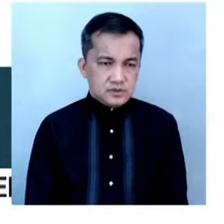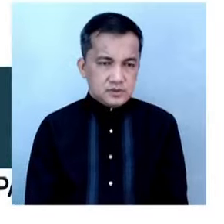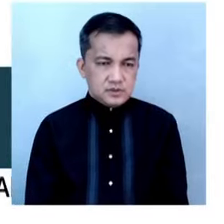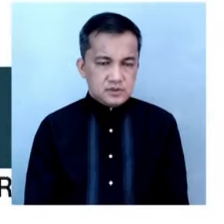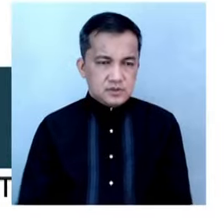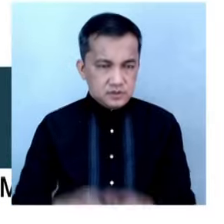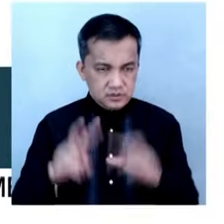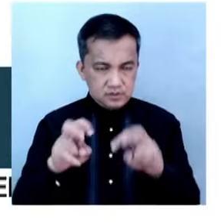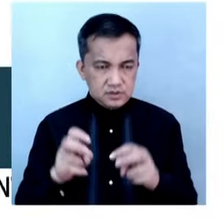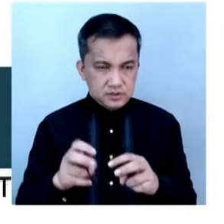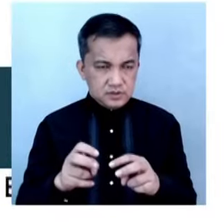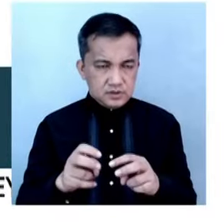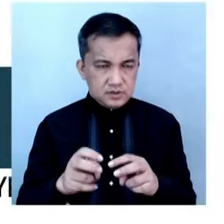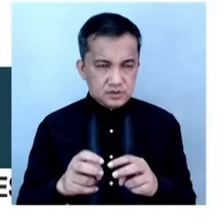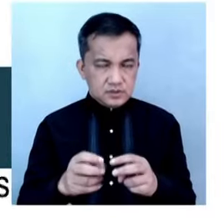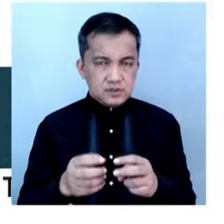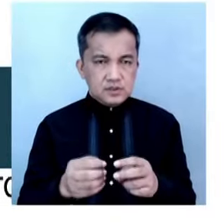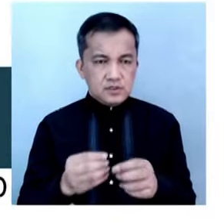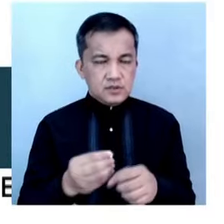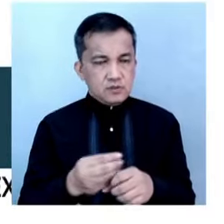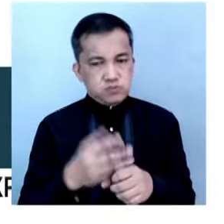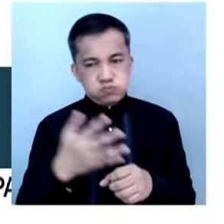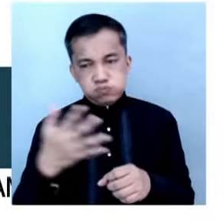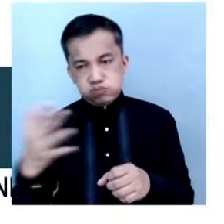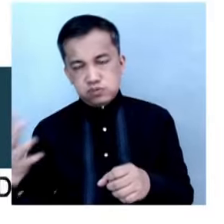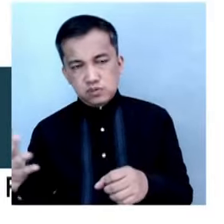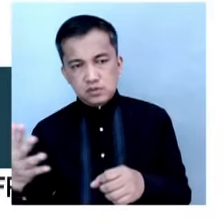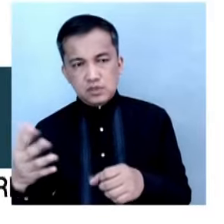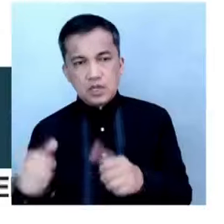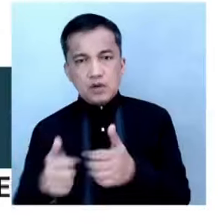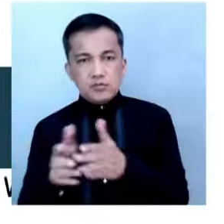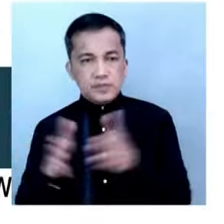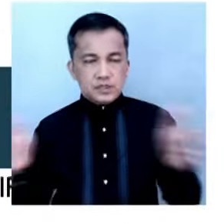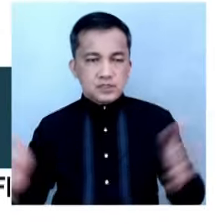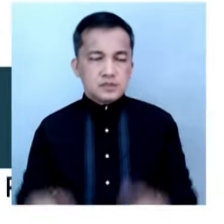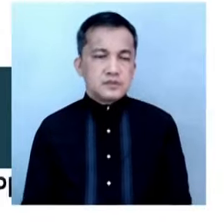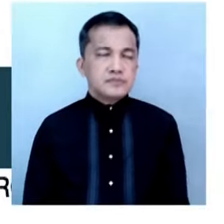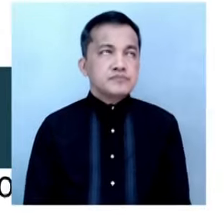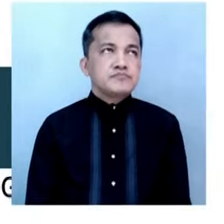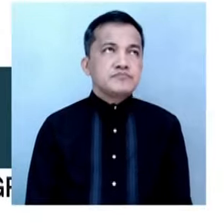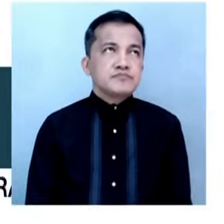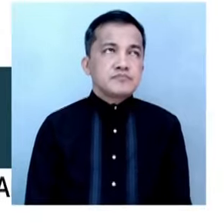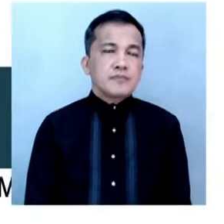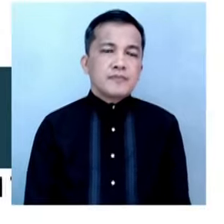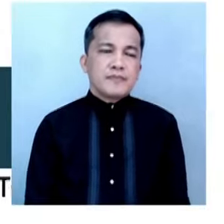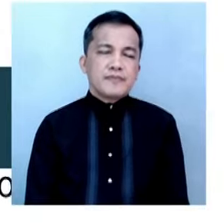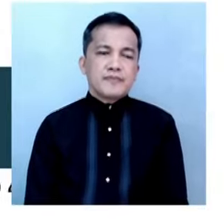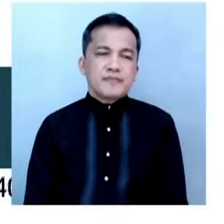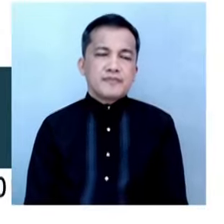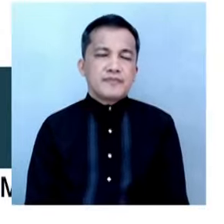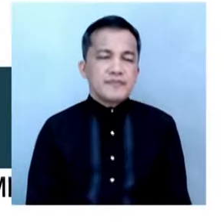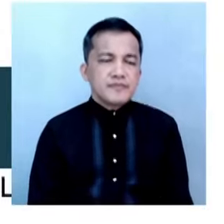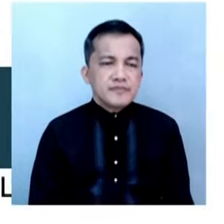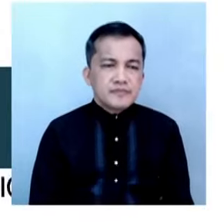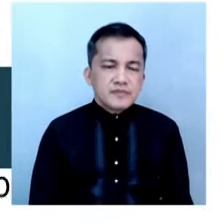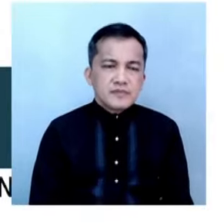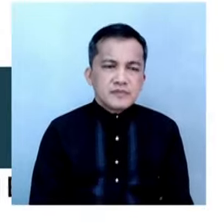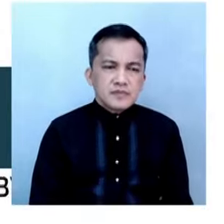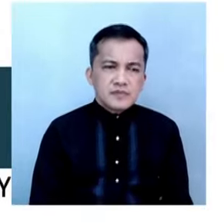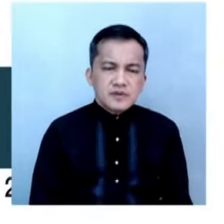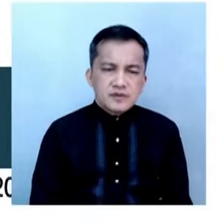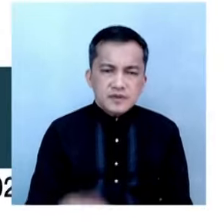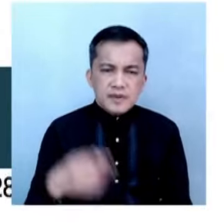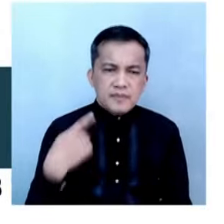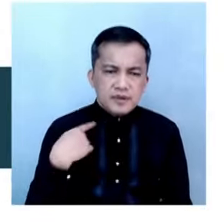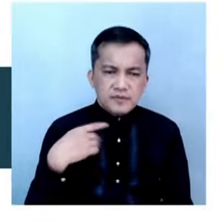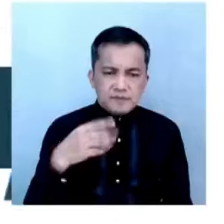mag-survey kung saan dinala yung abo, yung extent niya. Meron pong, usually po mga abo, mga fine grain, pero minsan po may mga pebble